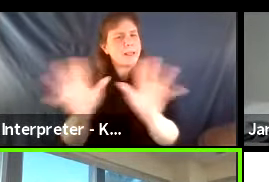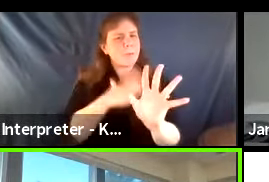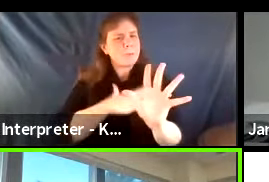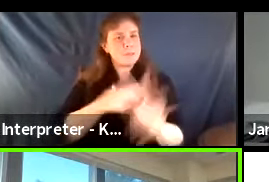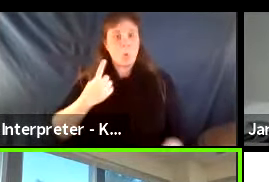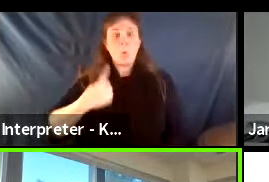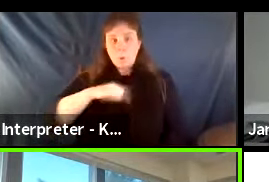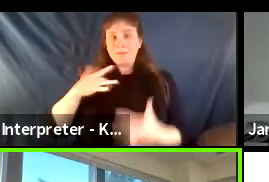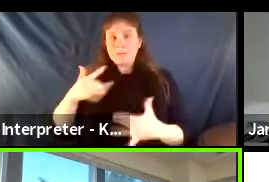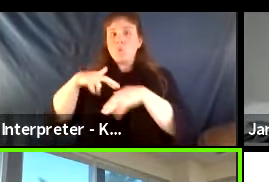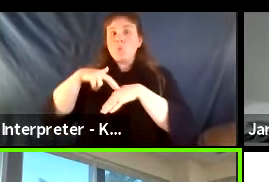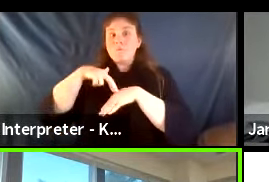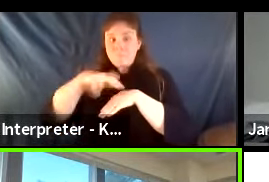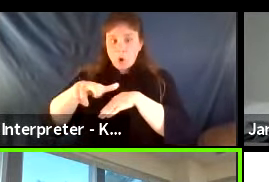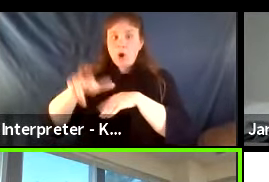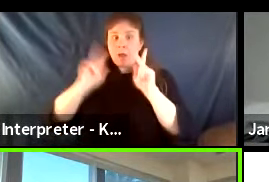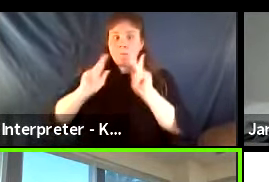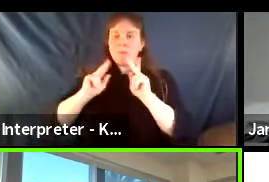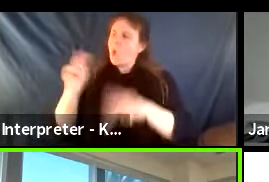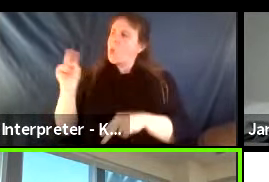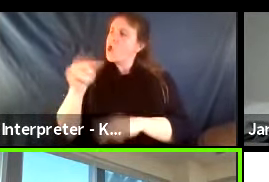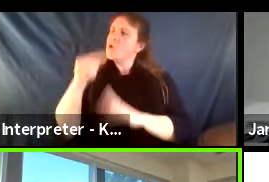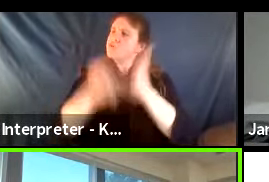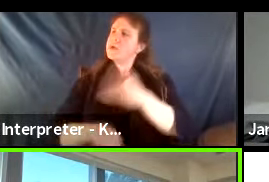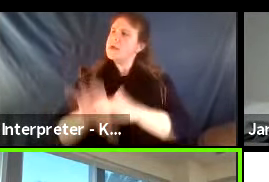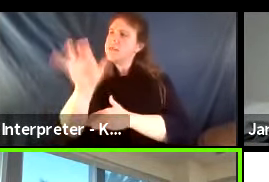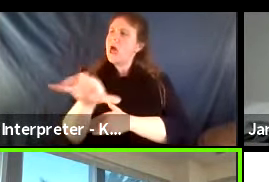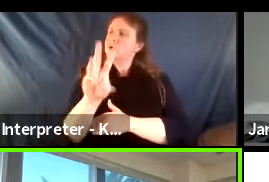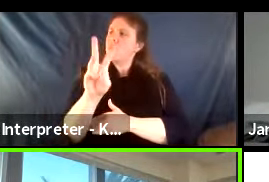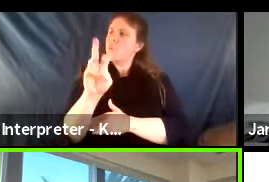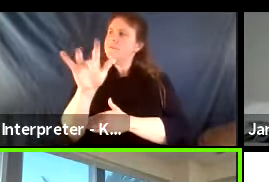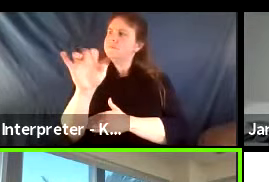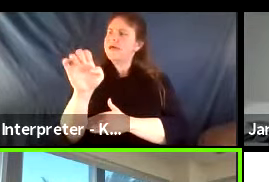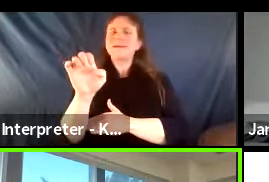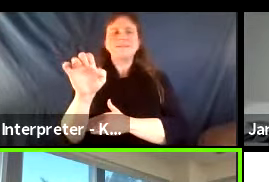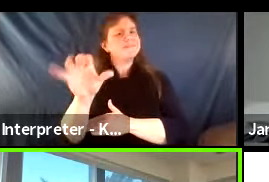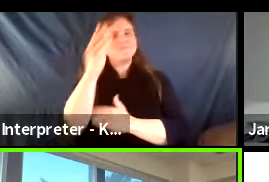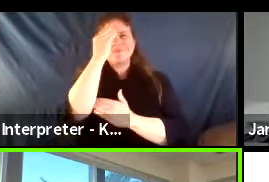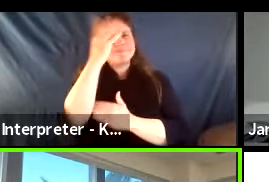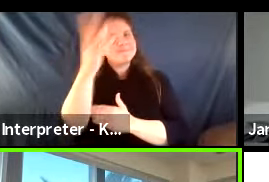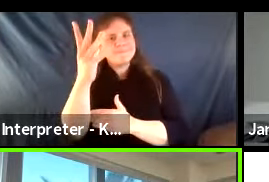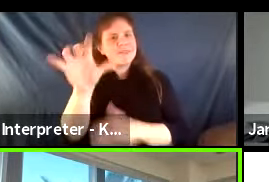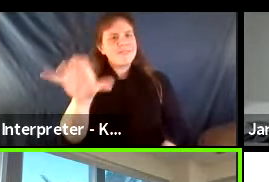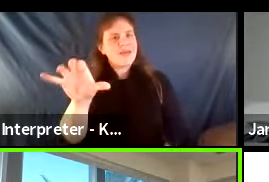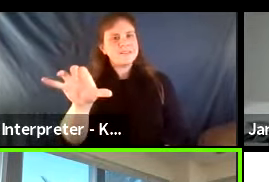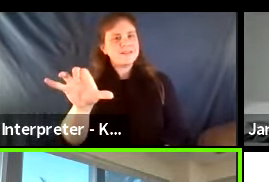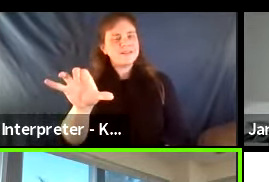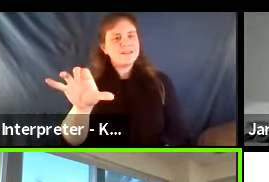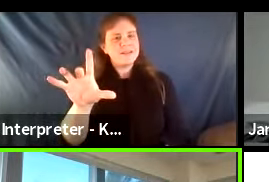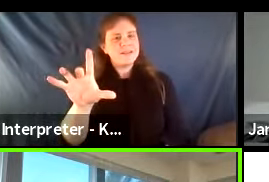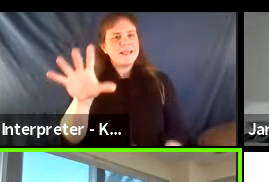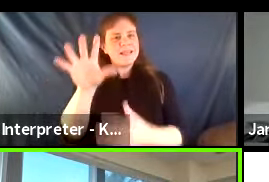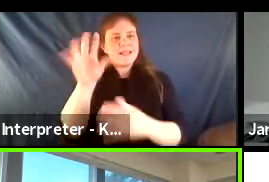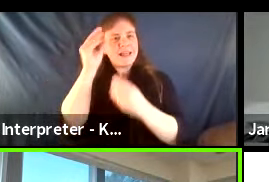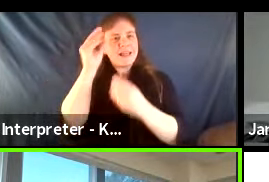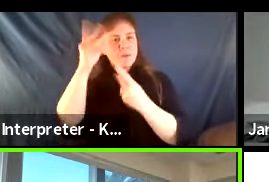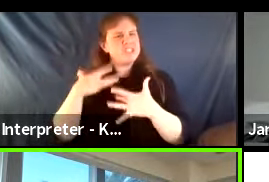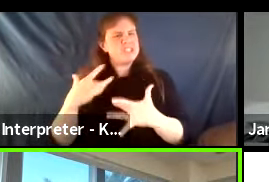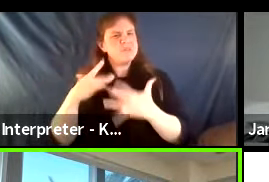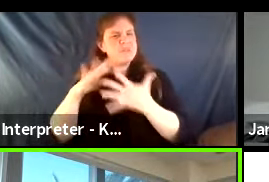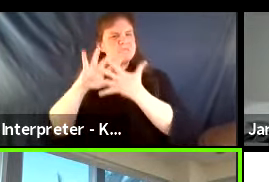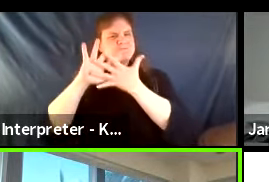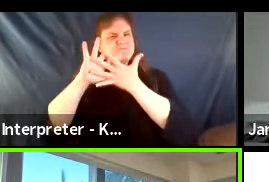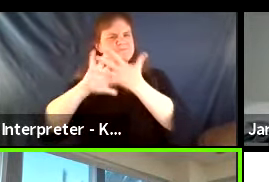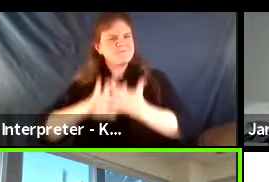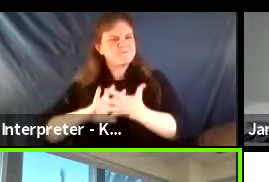still is somewhat vague. If you just look at even 1A, BH is not called out. We've discussed it here. We've discussed it with the